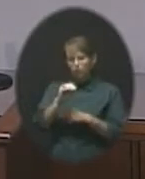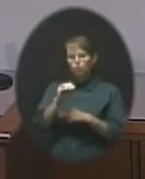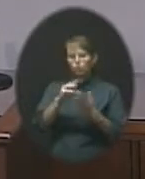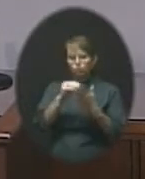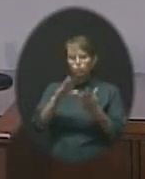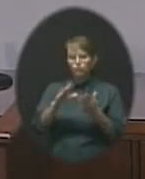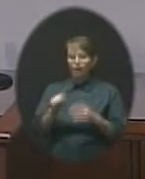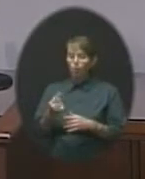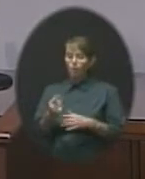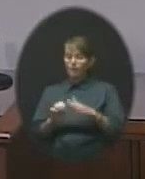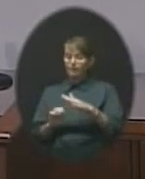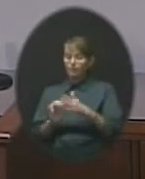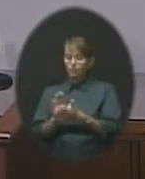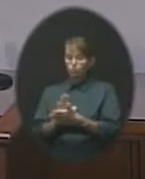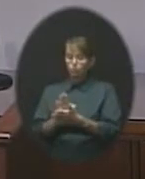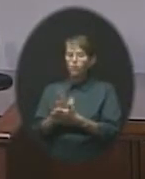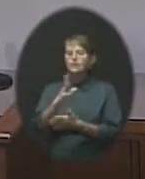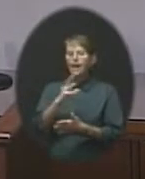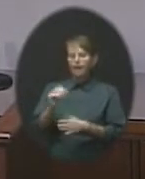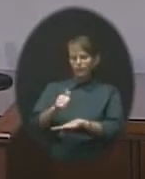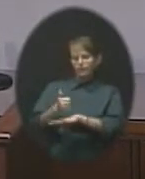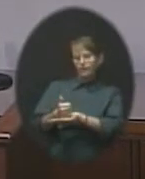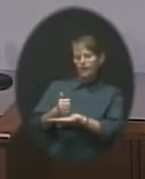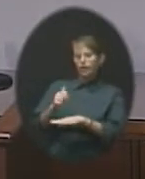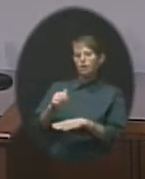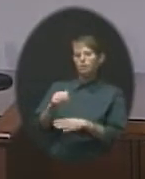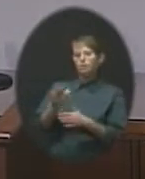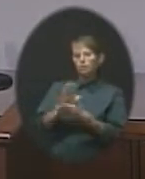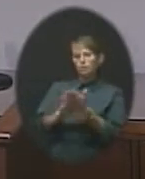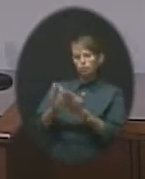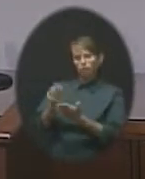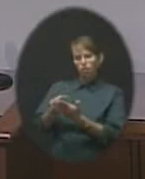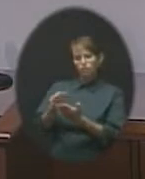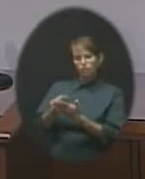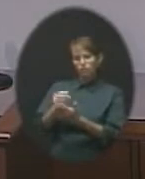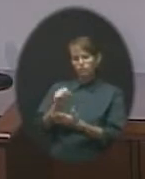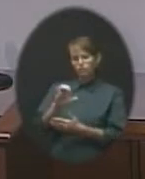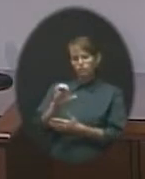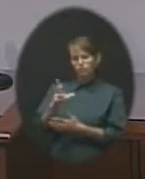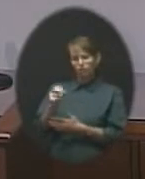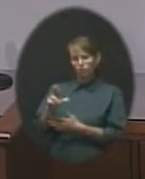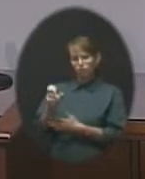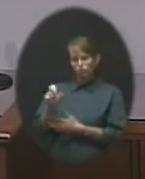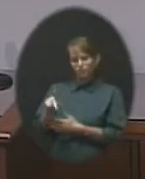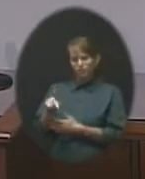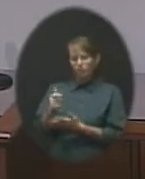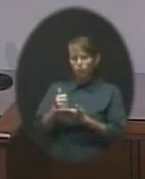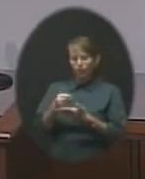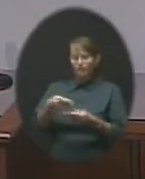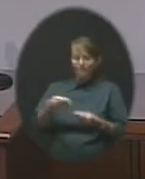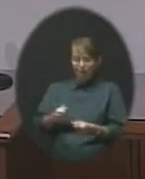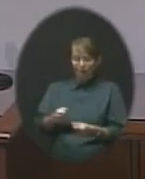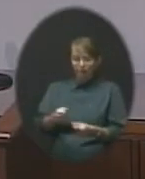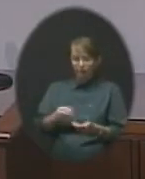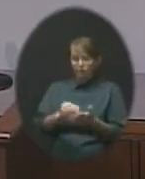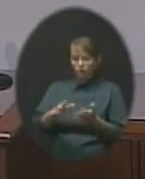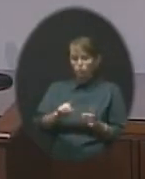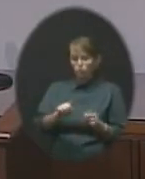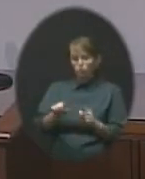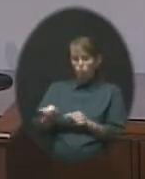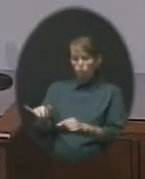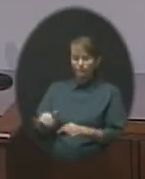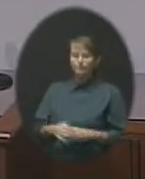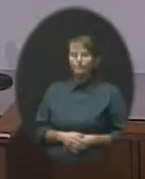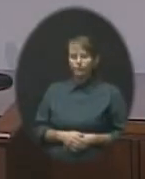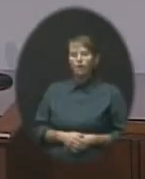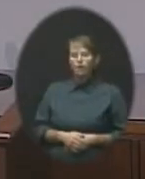paying scholarships for those kids to be able to go. So I think we'll be able to envelope some really wonderful